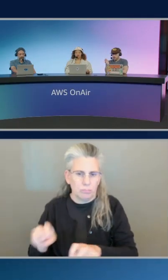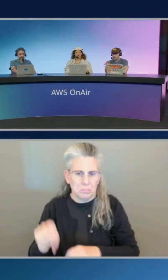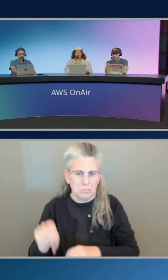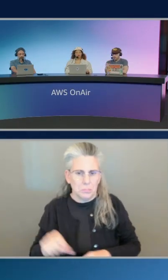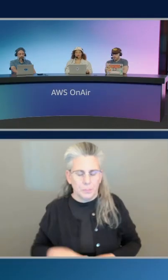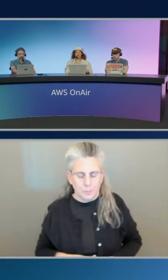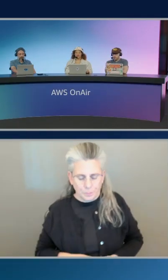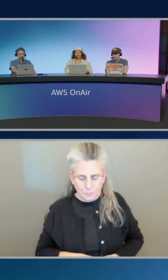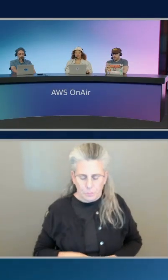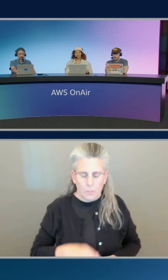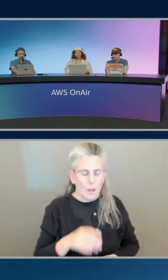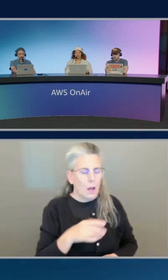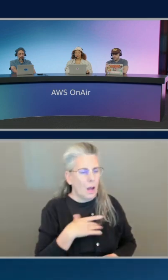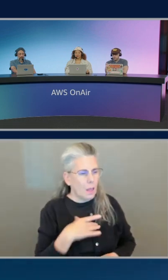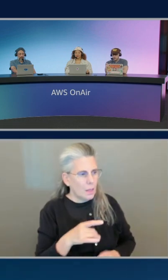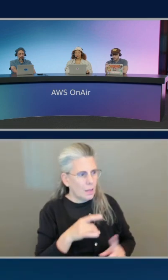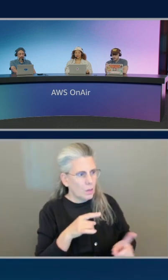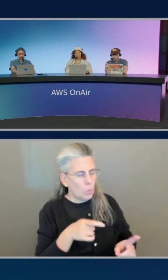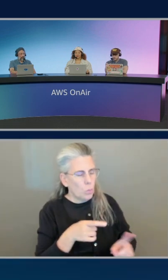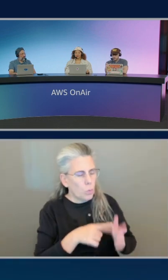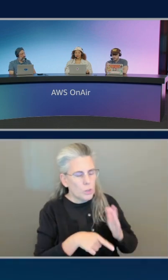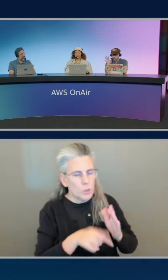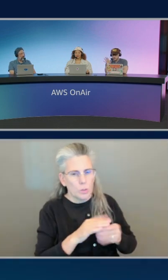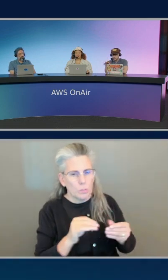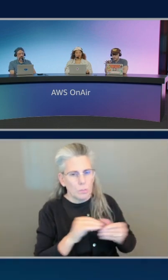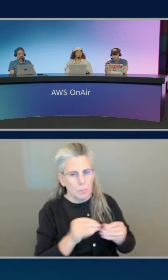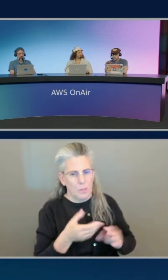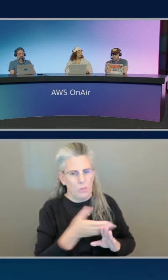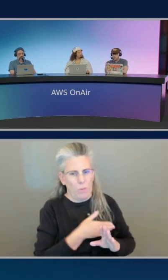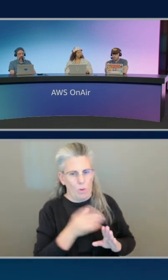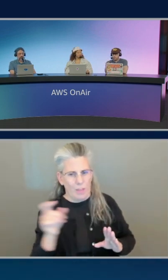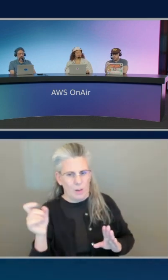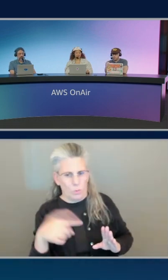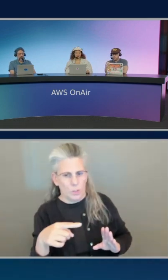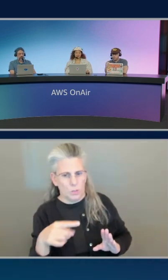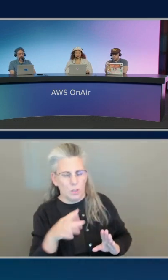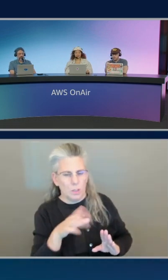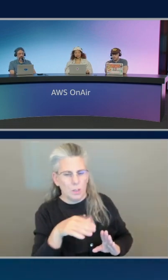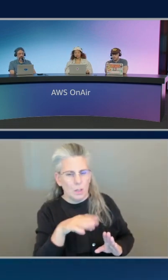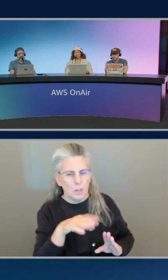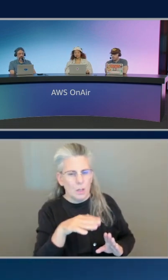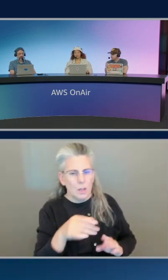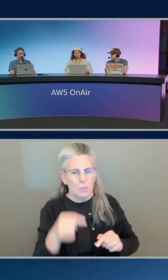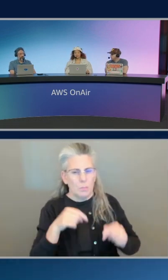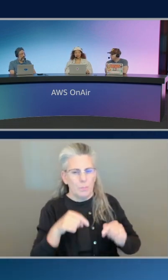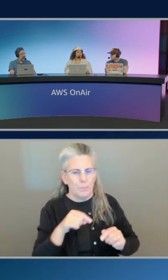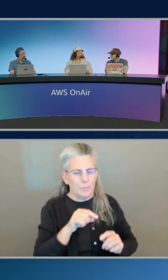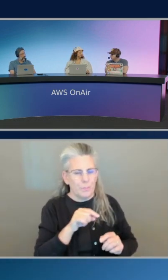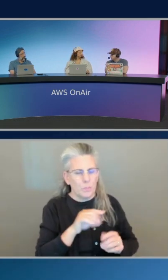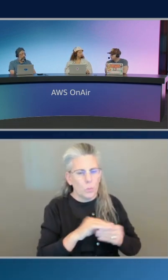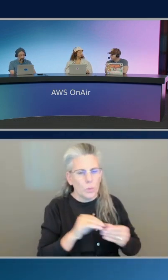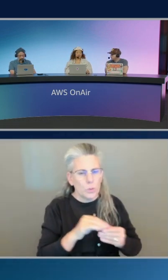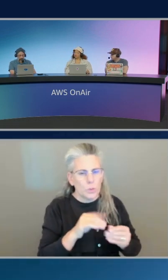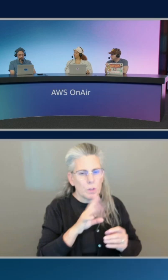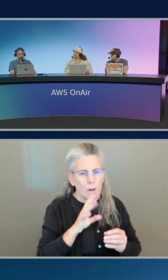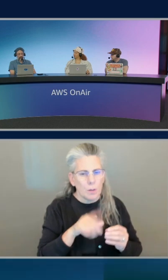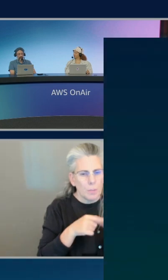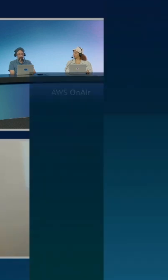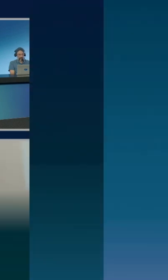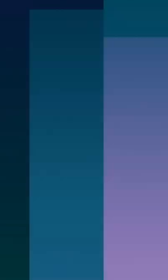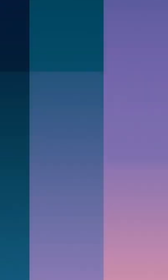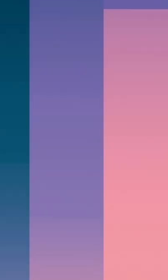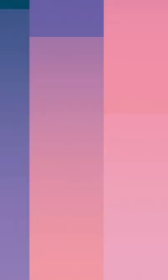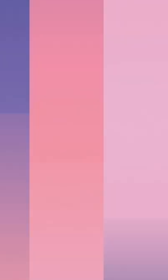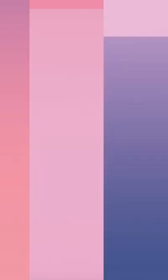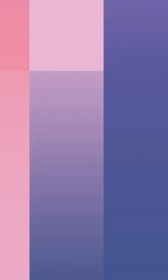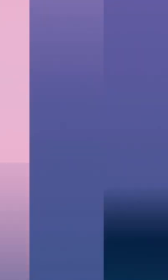about prior to that question. Let's hit that one more time before we move on, because I think that's really important, right? This is optimizing